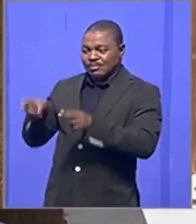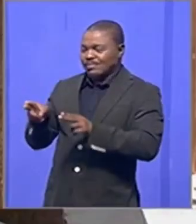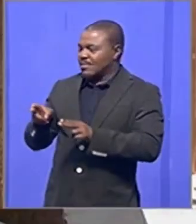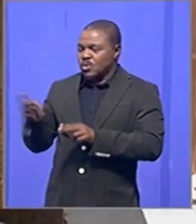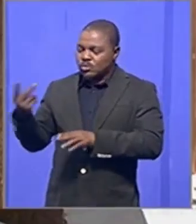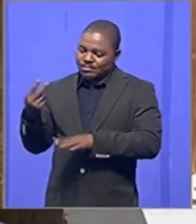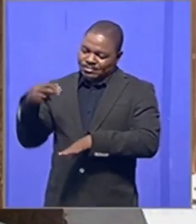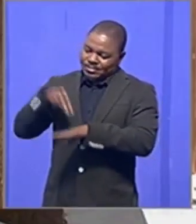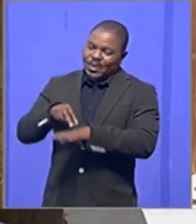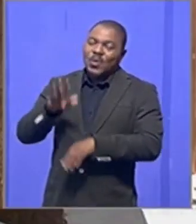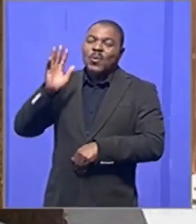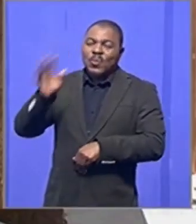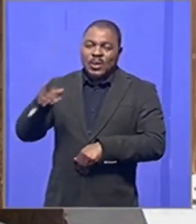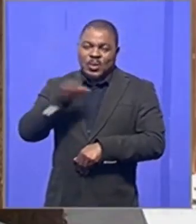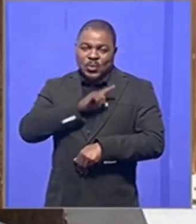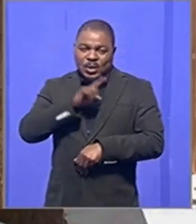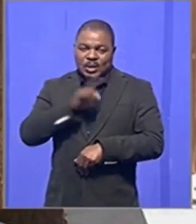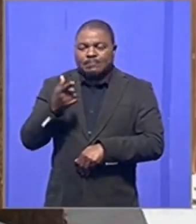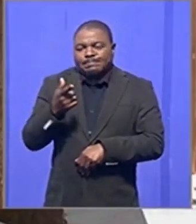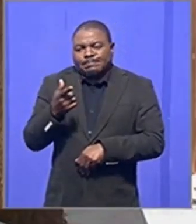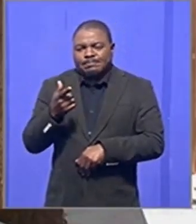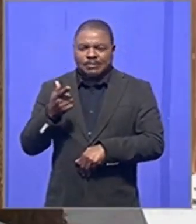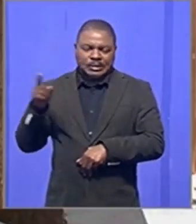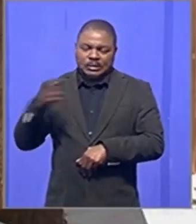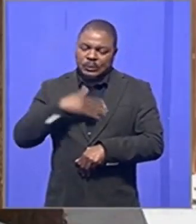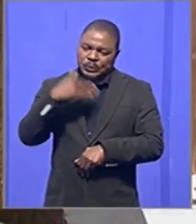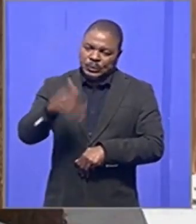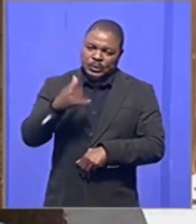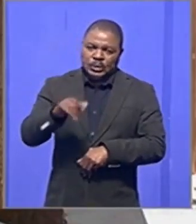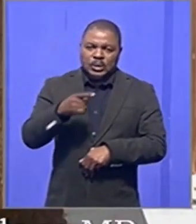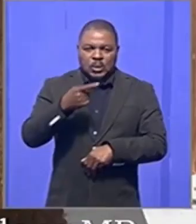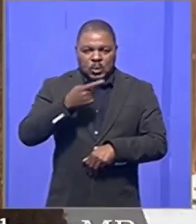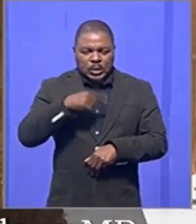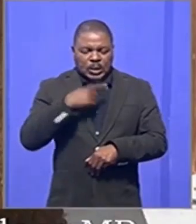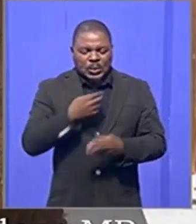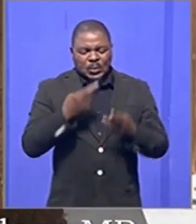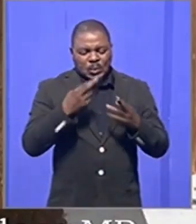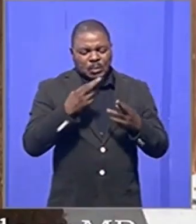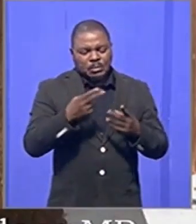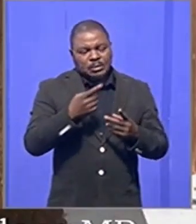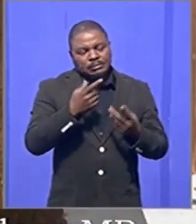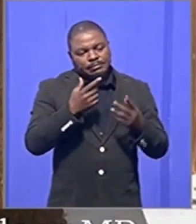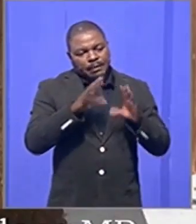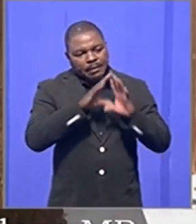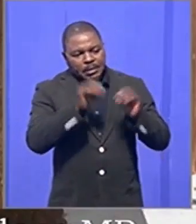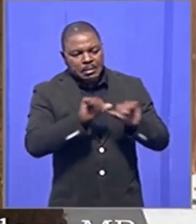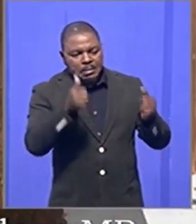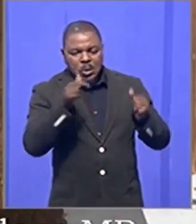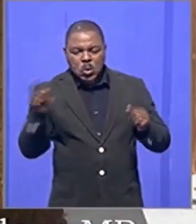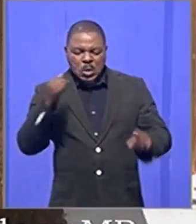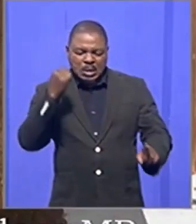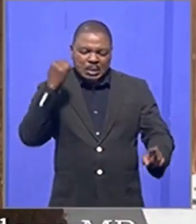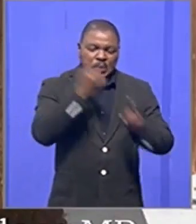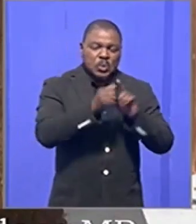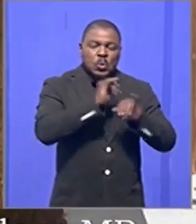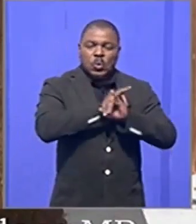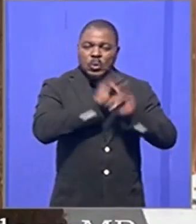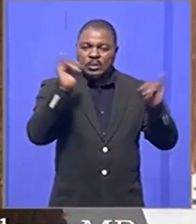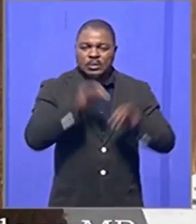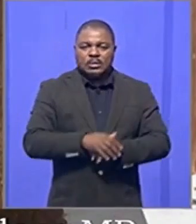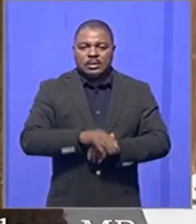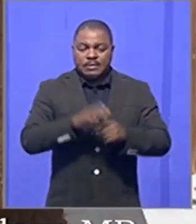tsoga ntwa e dirilego e botlhoko kudu e be re letetse tse di botse o setlogolo saka e fela a mmolaya ga botlhoko o mo